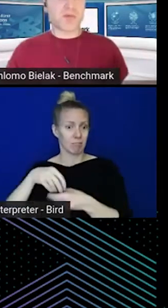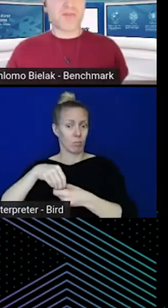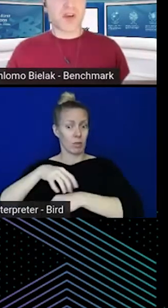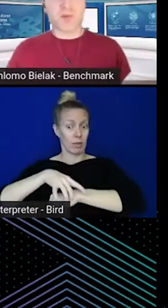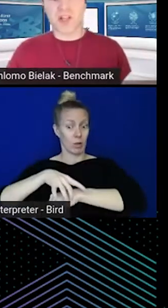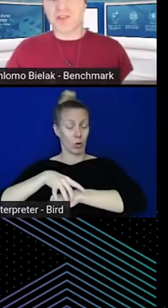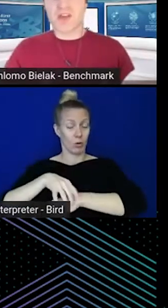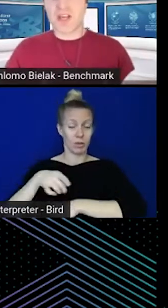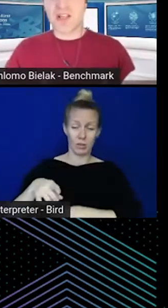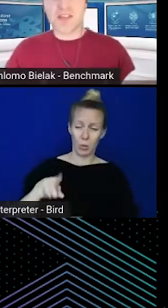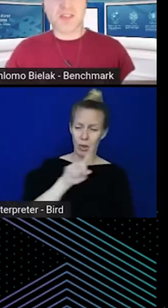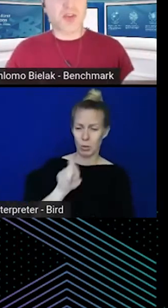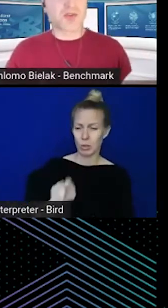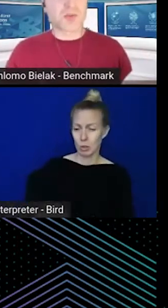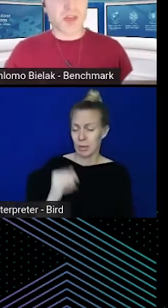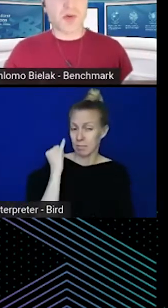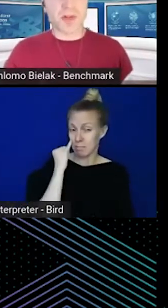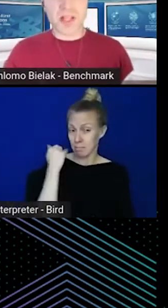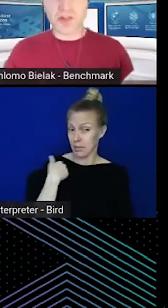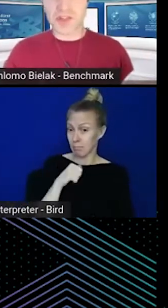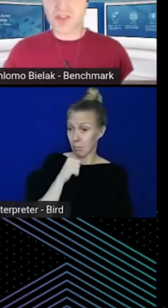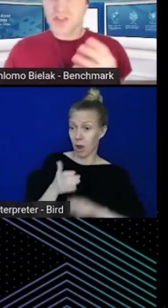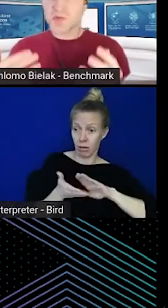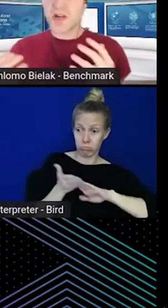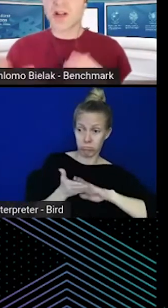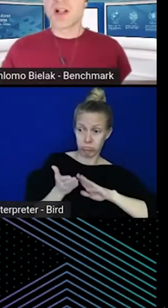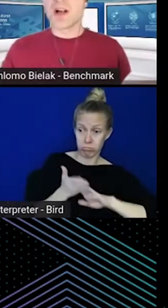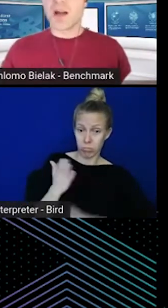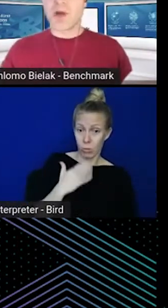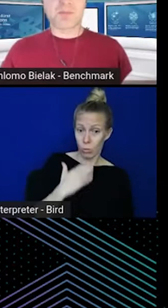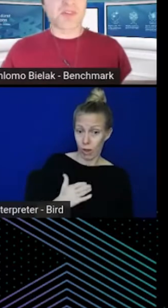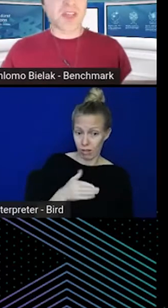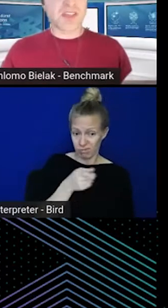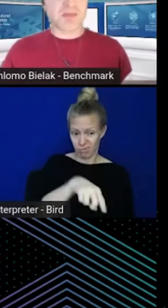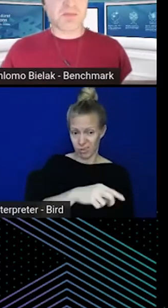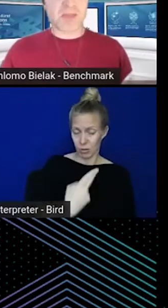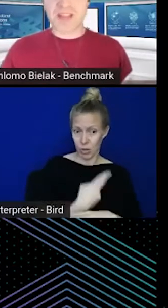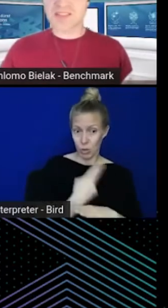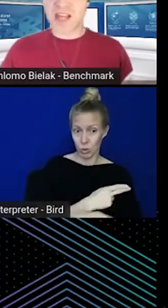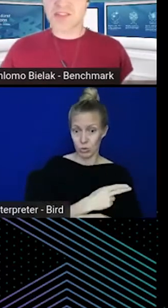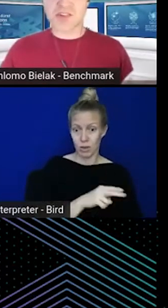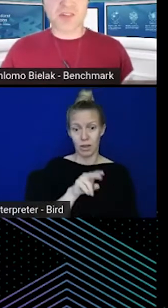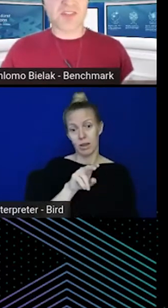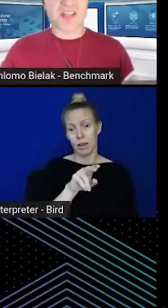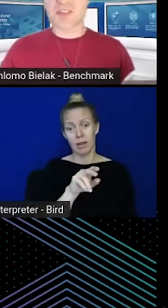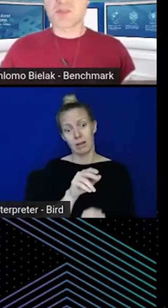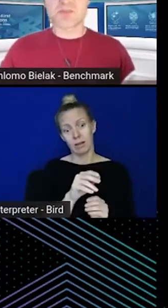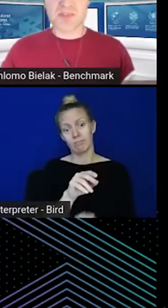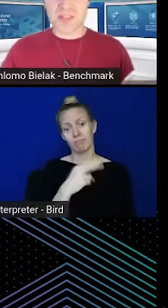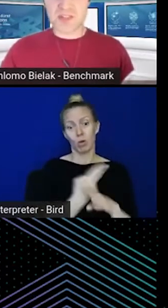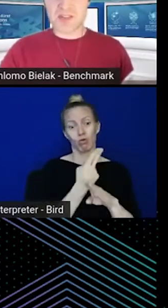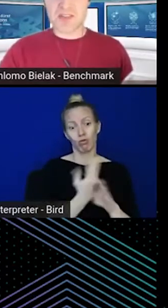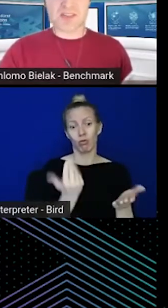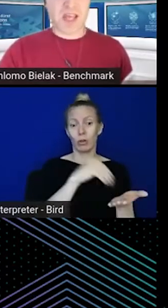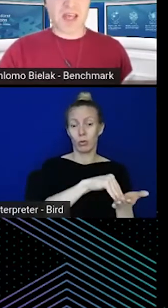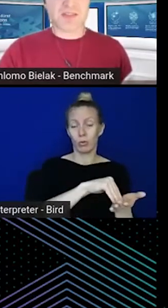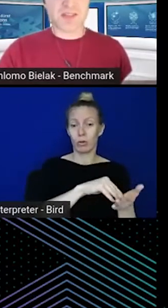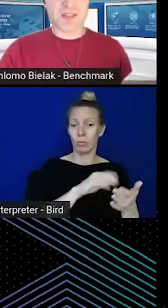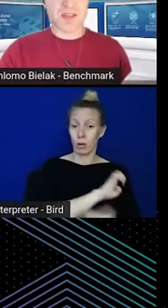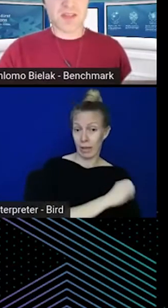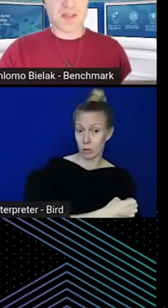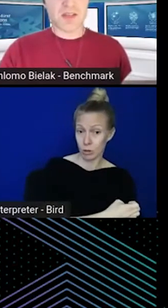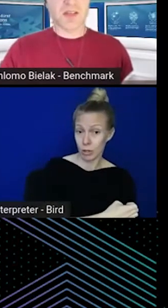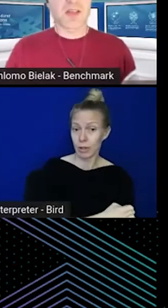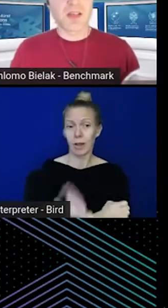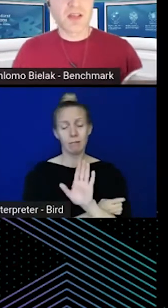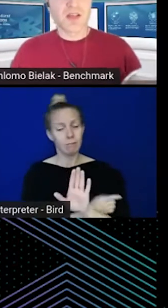don't operate very well, are they gonna at least use renewable energy? And this is where I'm not presenting bad stats or good stats, I'm just presenting these stats.